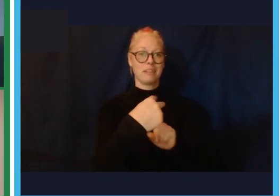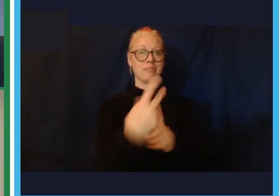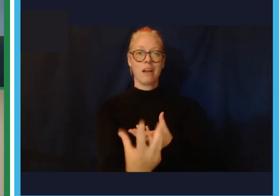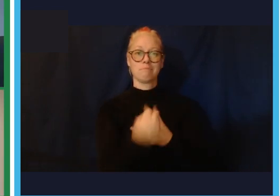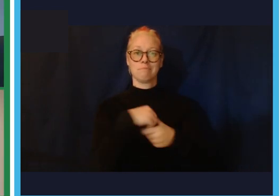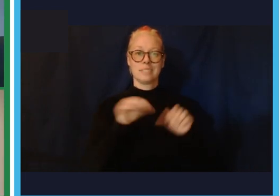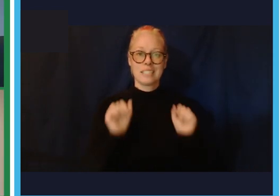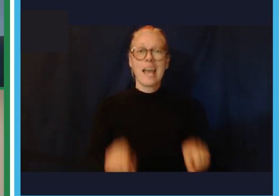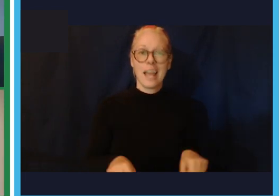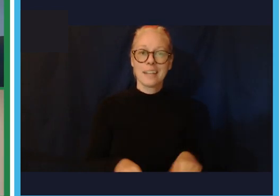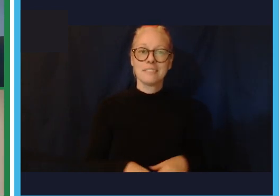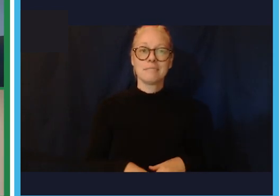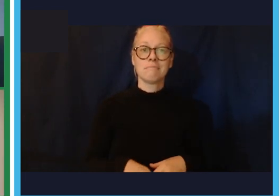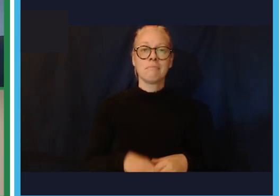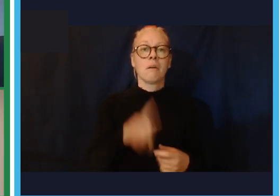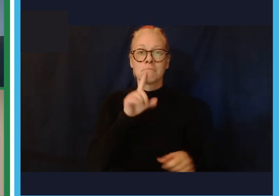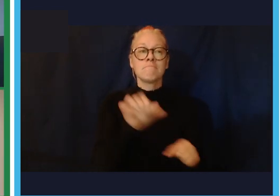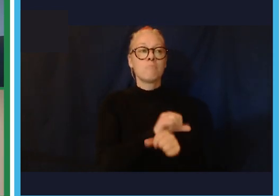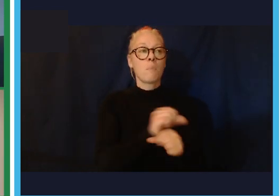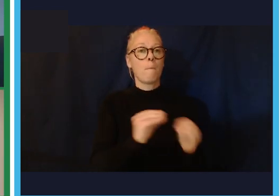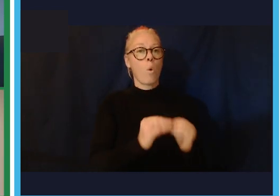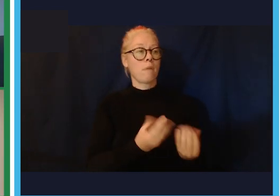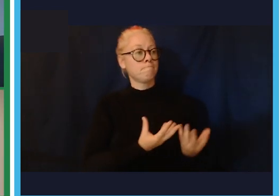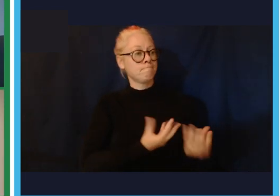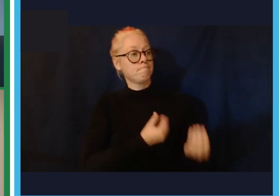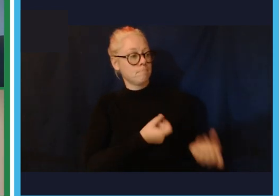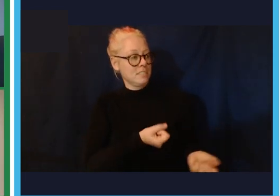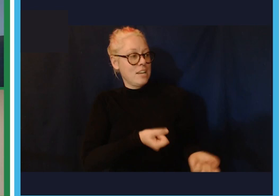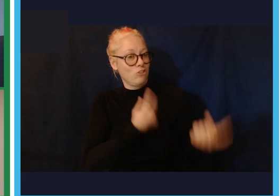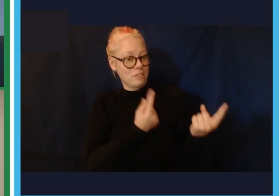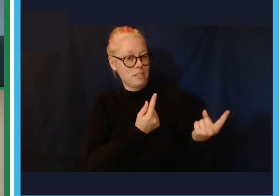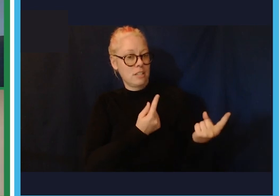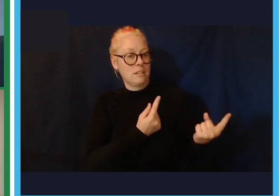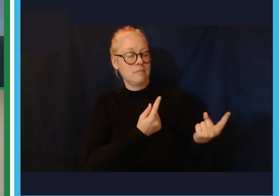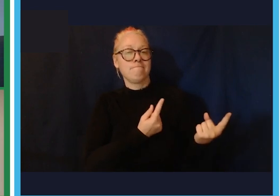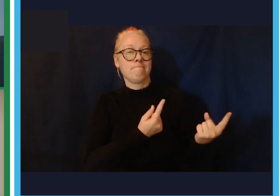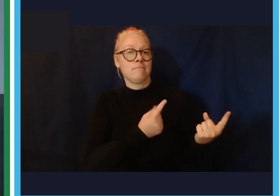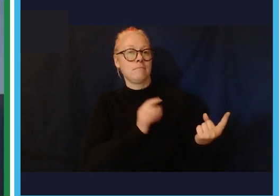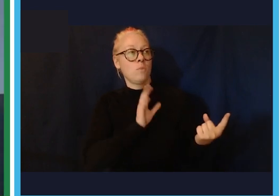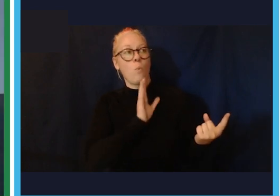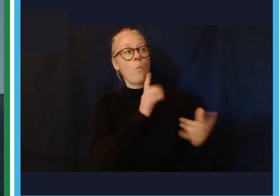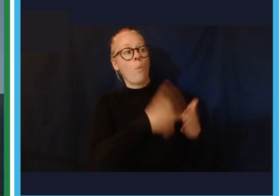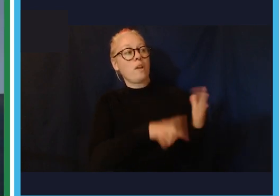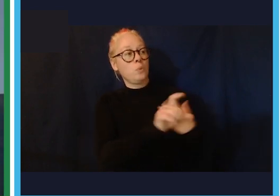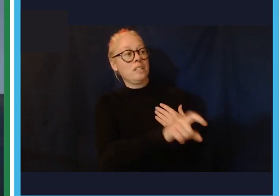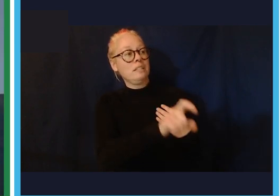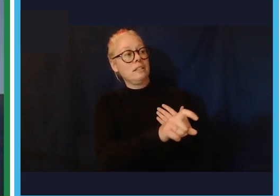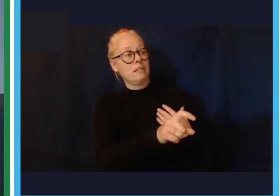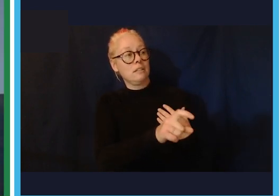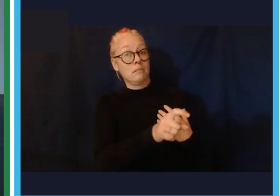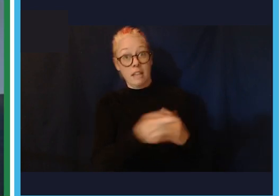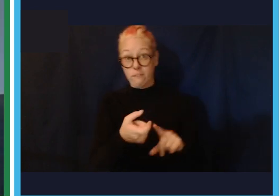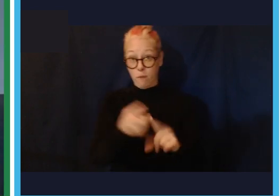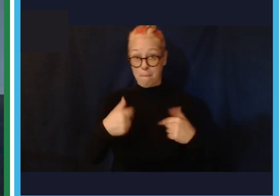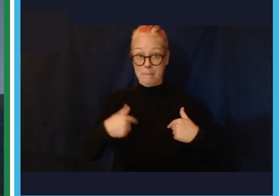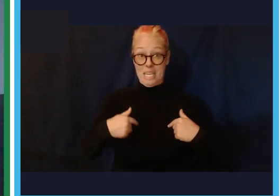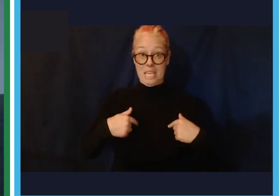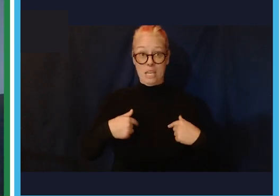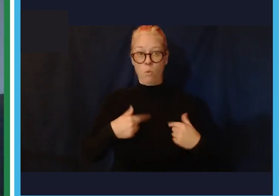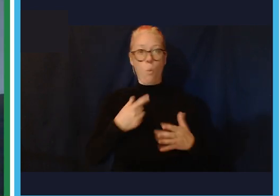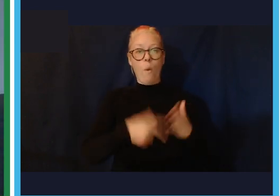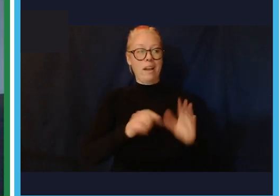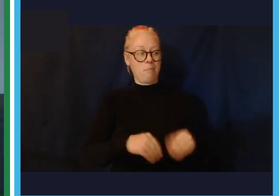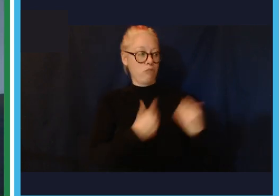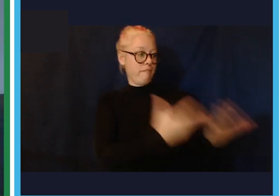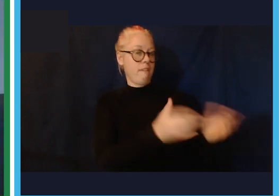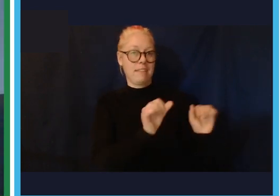can articulate it to the producers, right? So when they're in a staffing room when they are